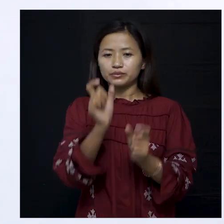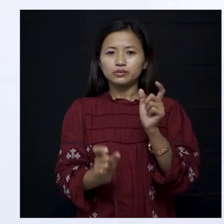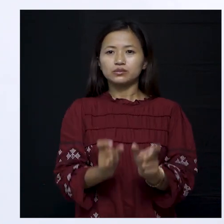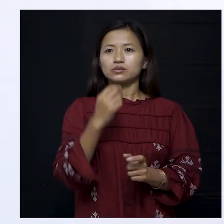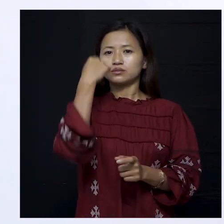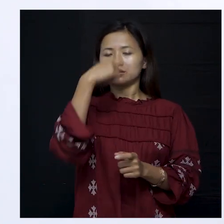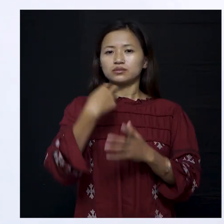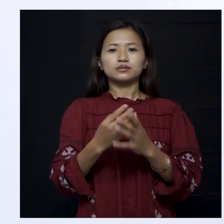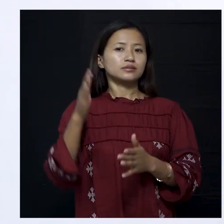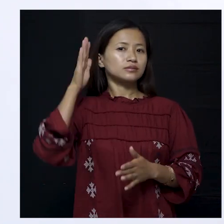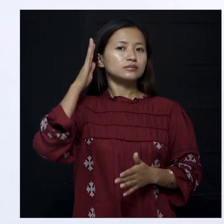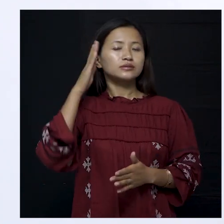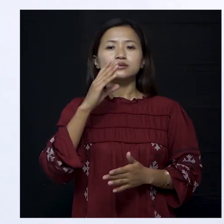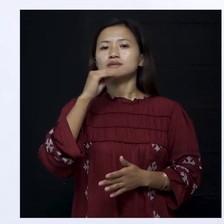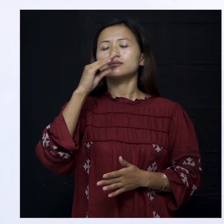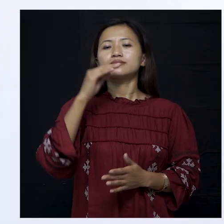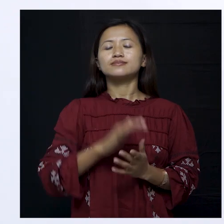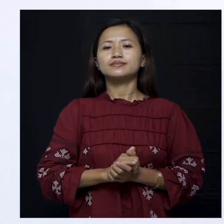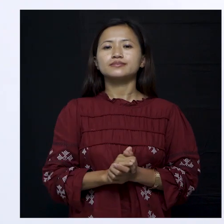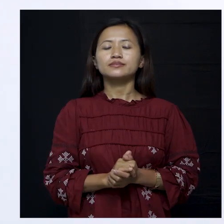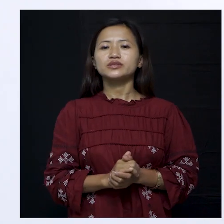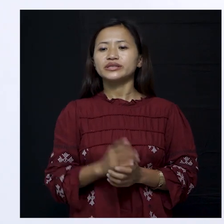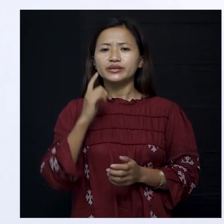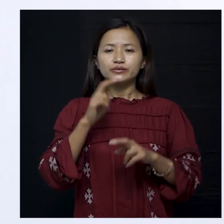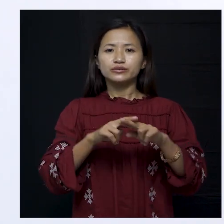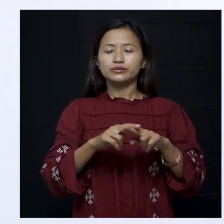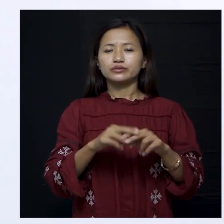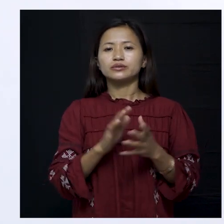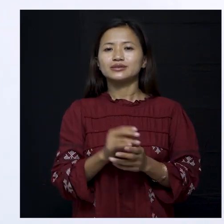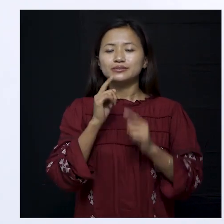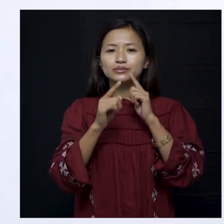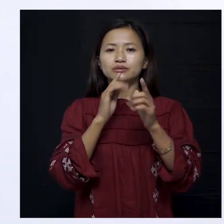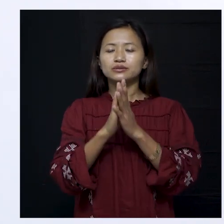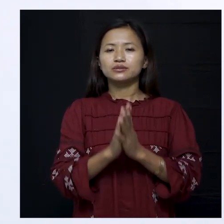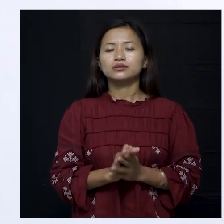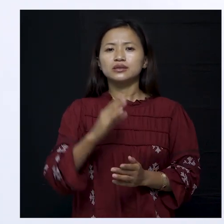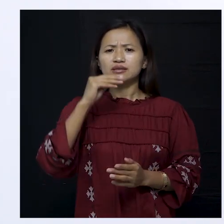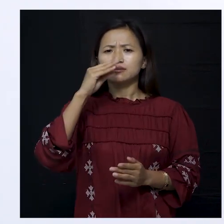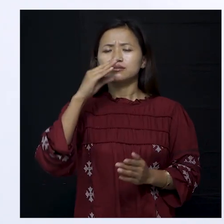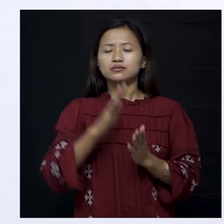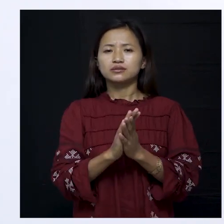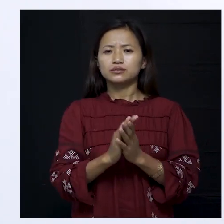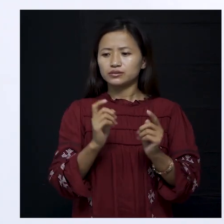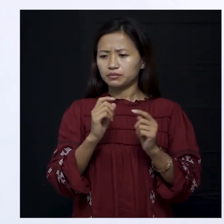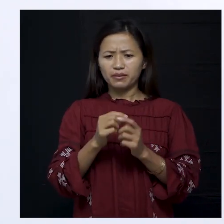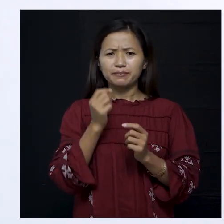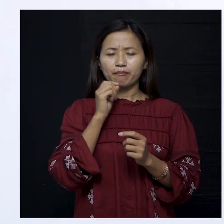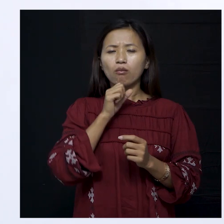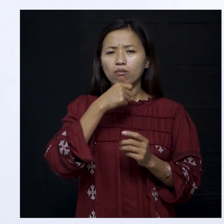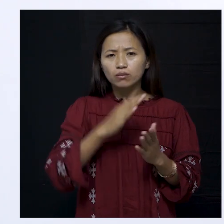of people would be listening to your speech? If you are speaking in a group of matured people, you cannot just use words